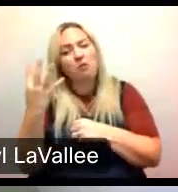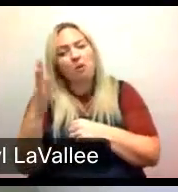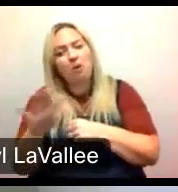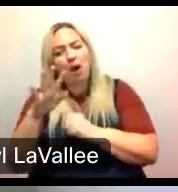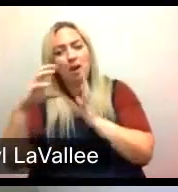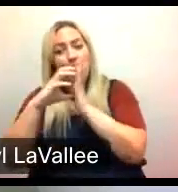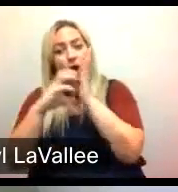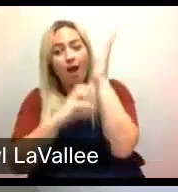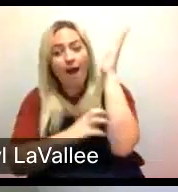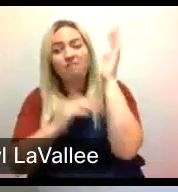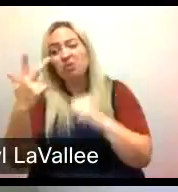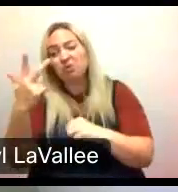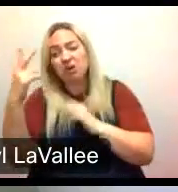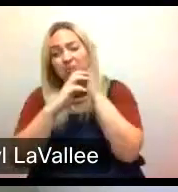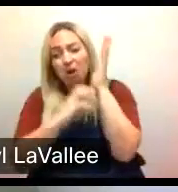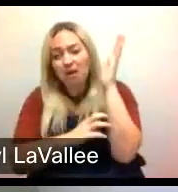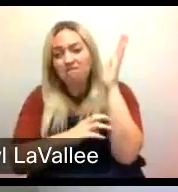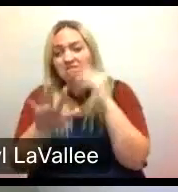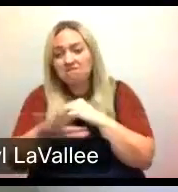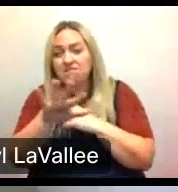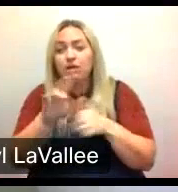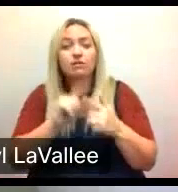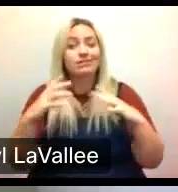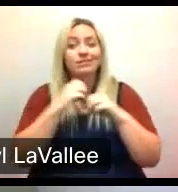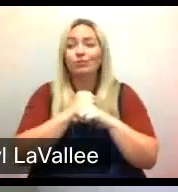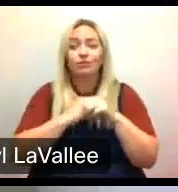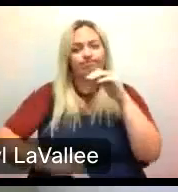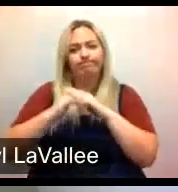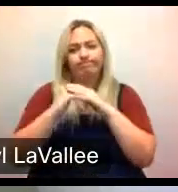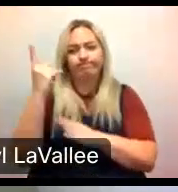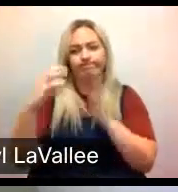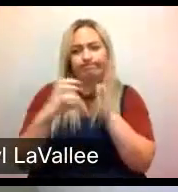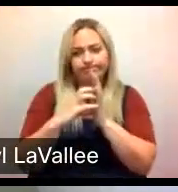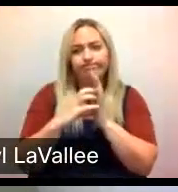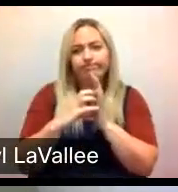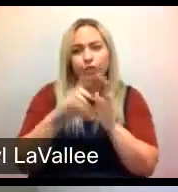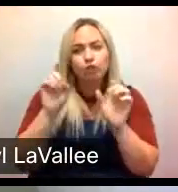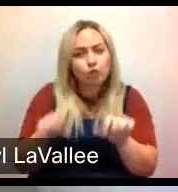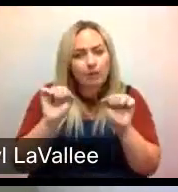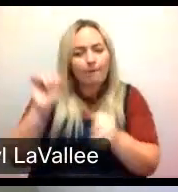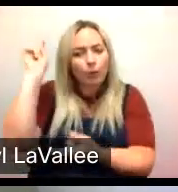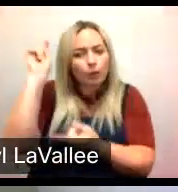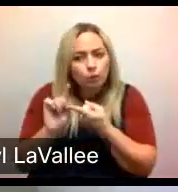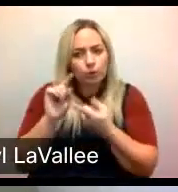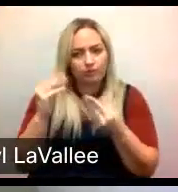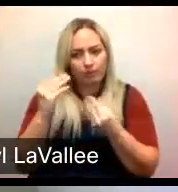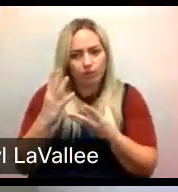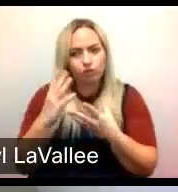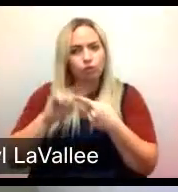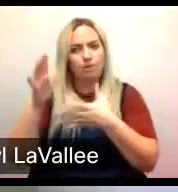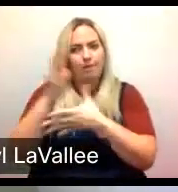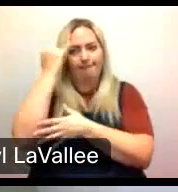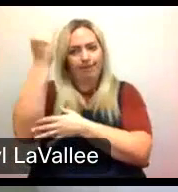paragraphs or 3-ish paragraphs. Your summary should not be longer than 1 paragraph. You should be able to reduce the information to its main